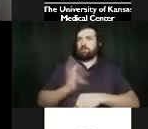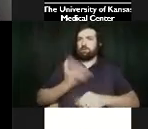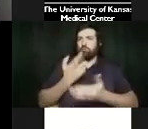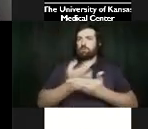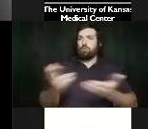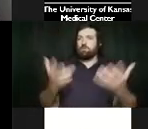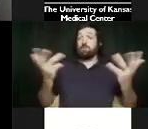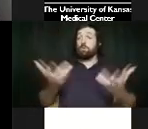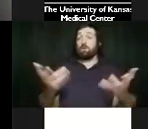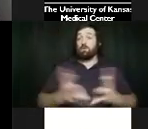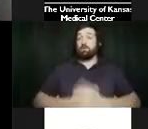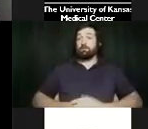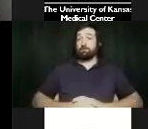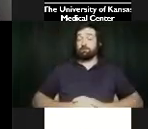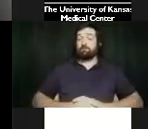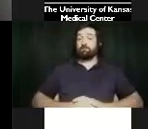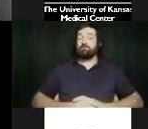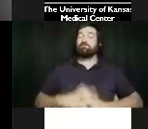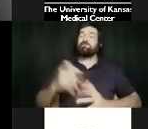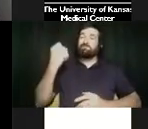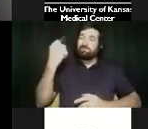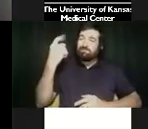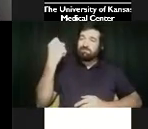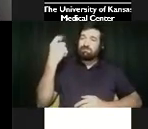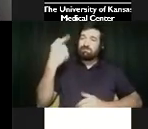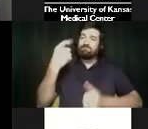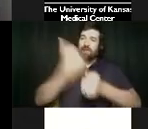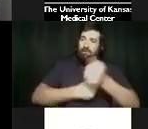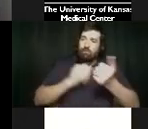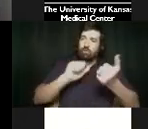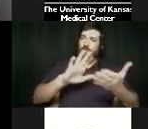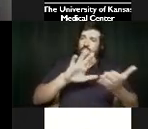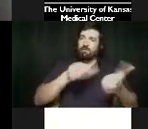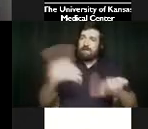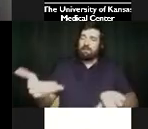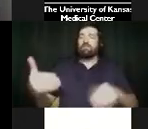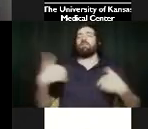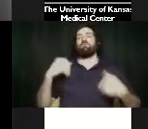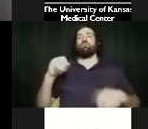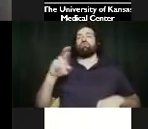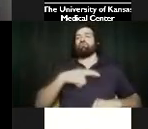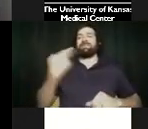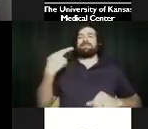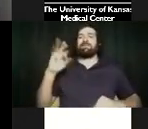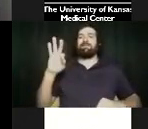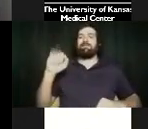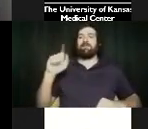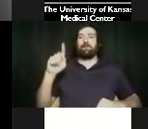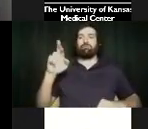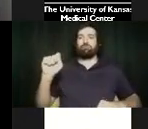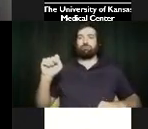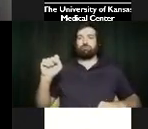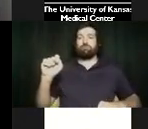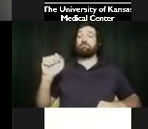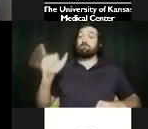resources. Now, behind every cause of death, there are risk factors. Risk factors are